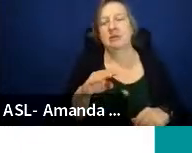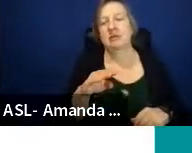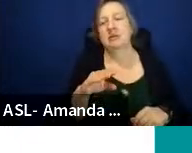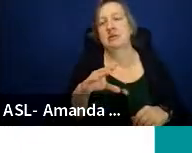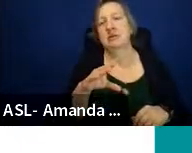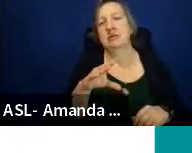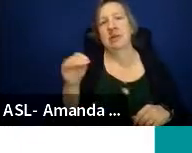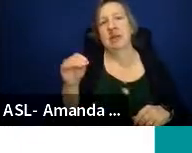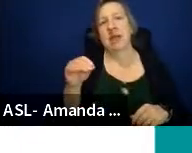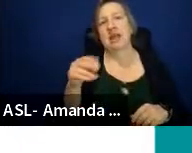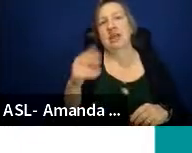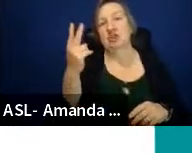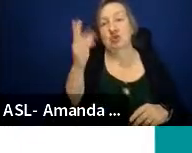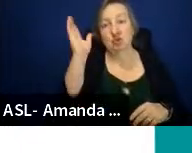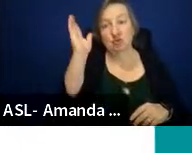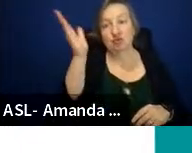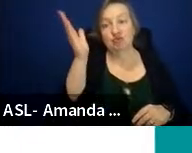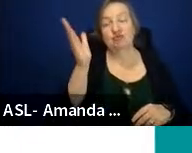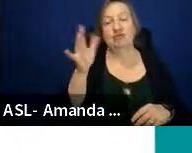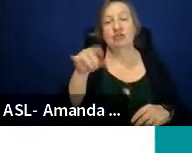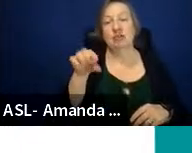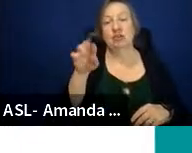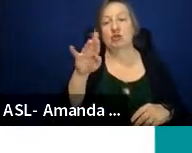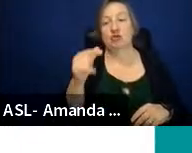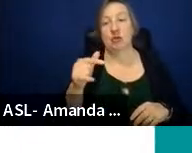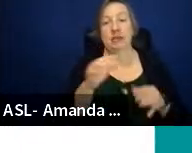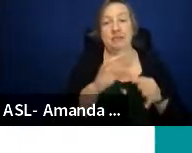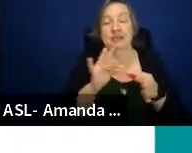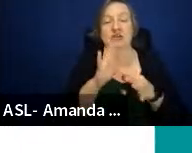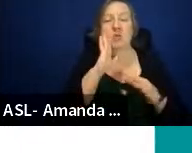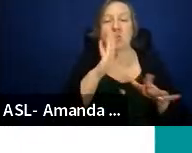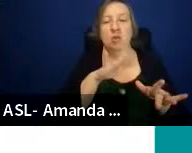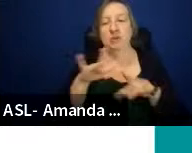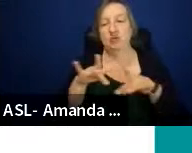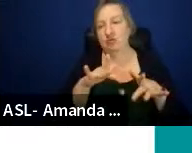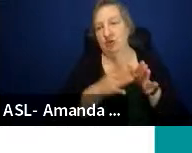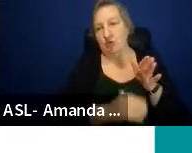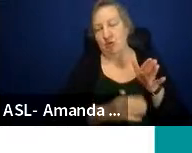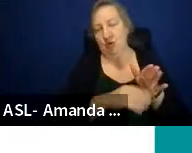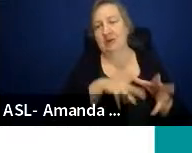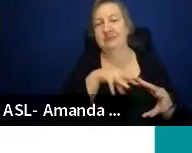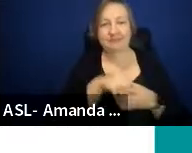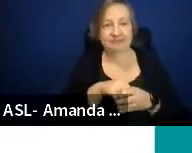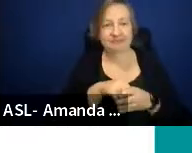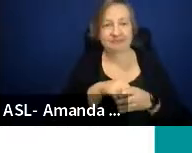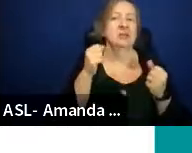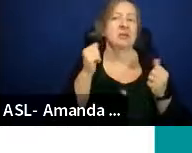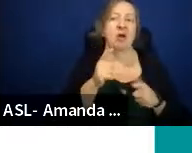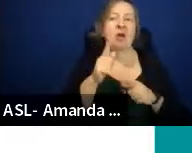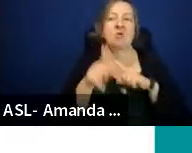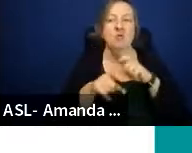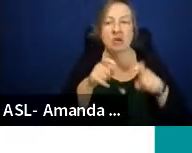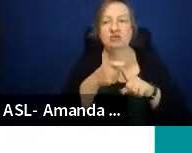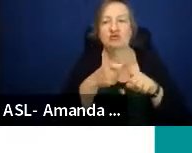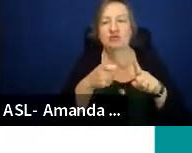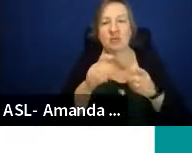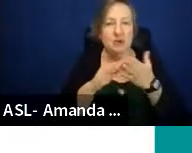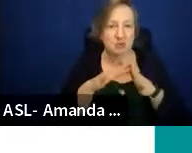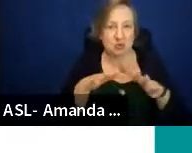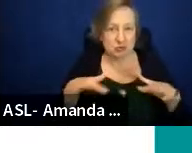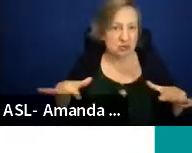2 briefings that Greg mentioned, they are recorded, including all the questions from the community.